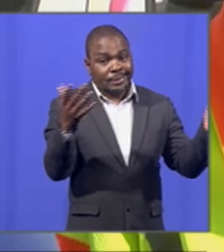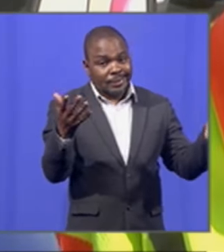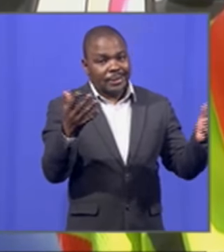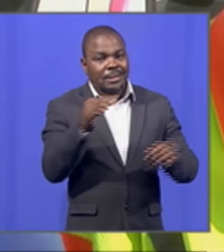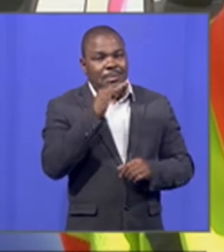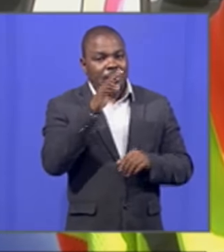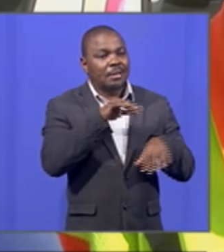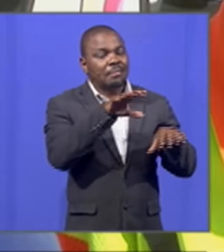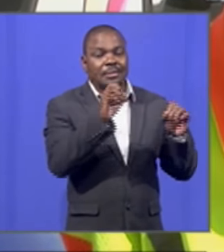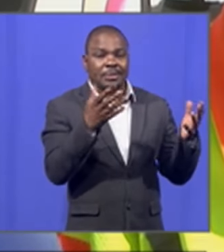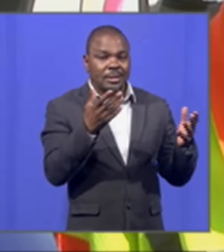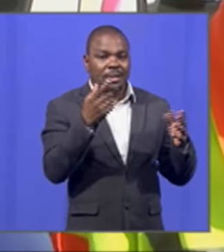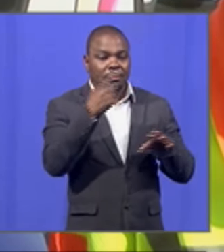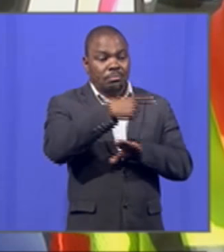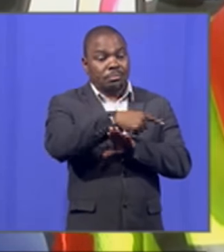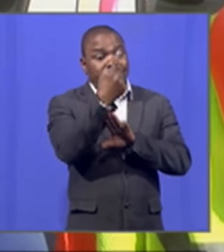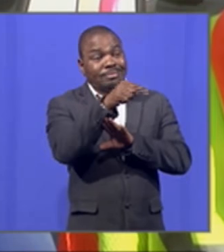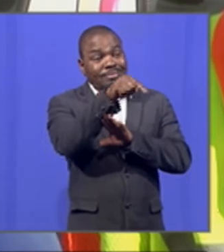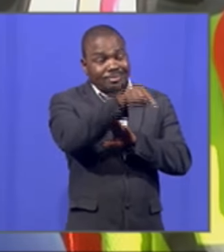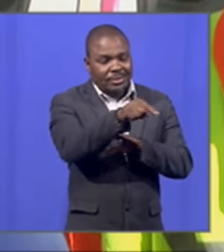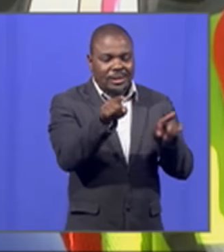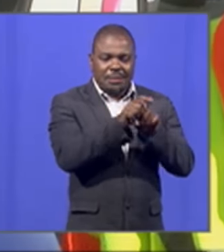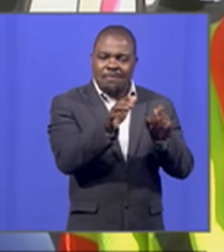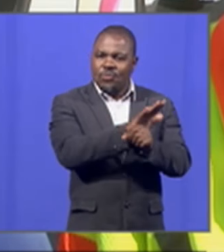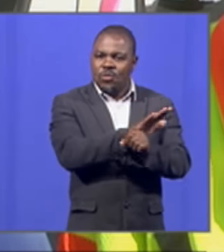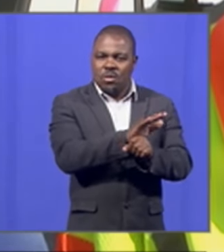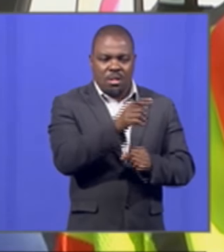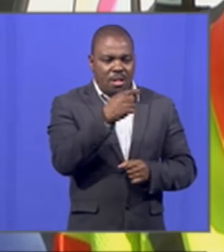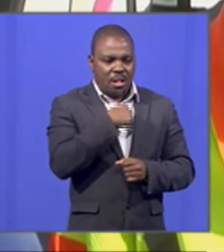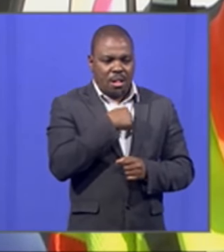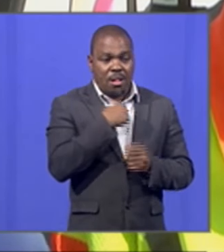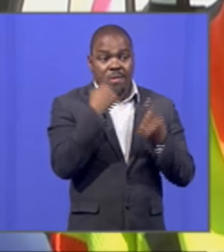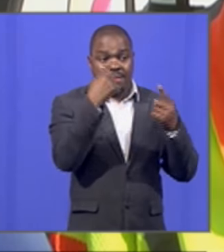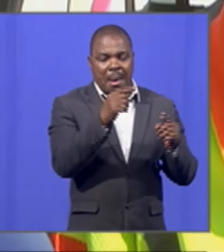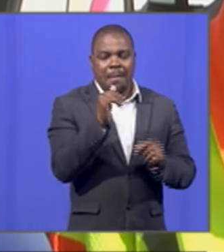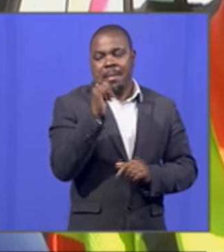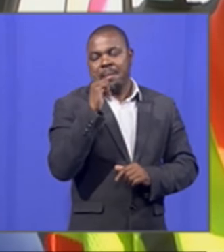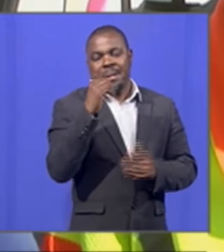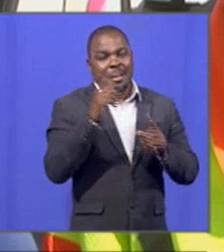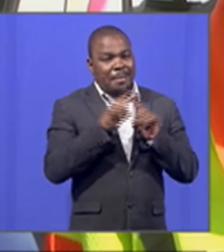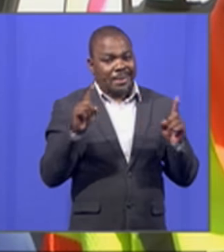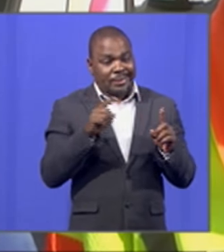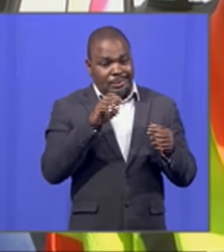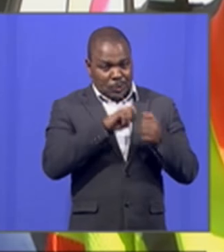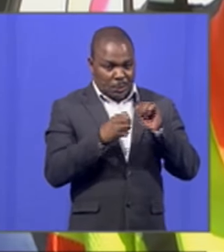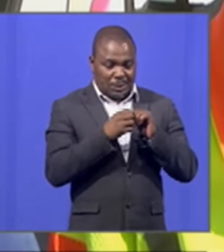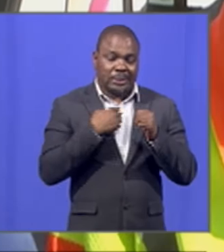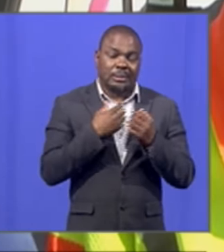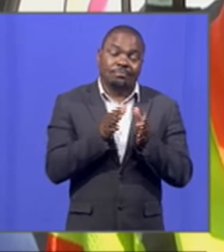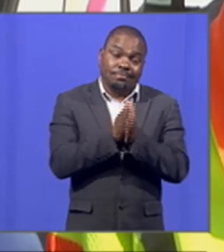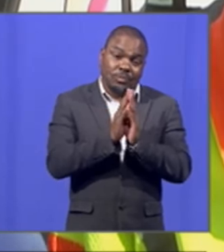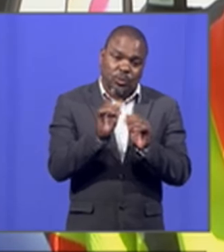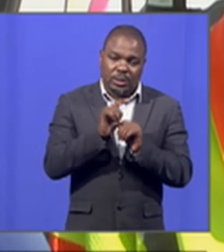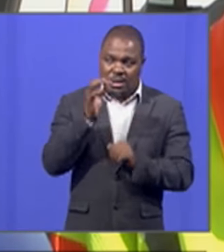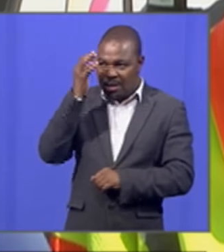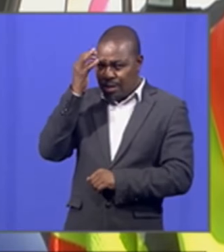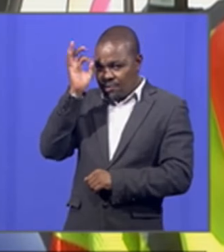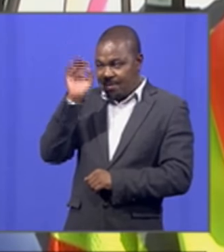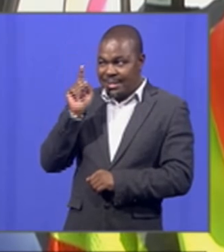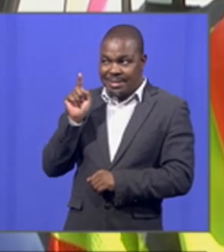tsena go bodareng khona go tletse ke tle maabane kae so bothata se ke se kopa nna ke